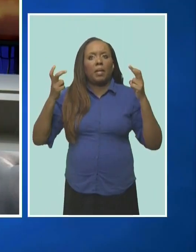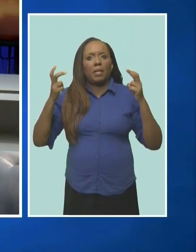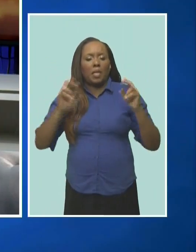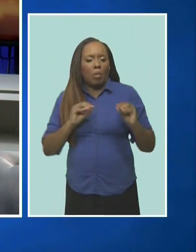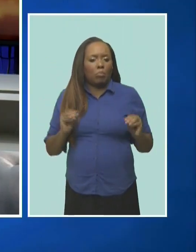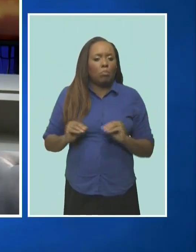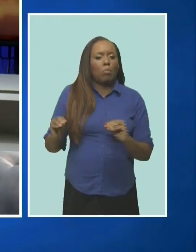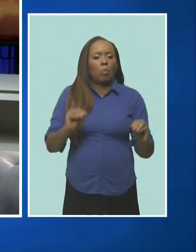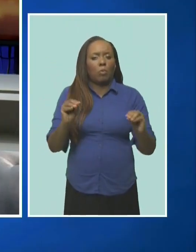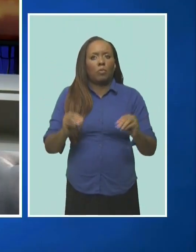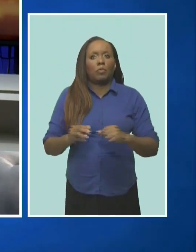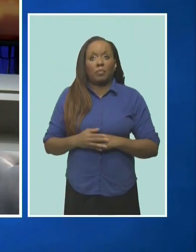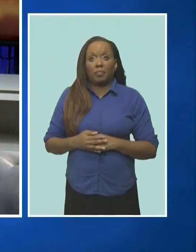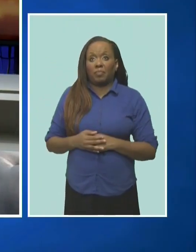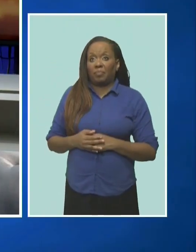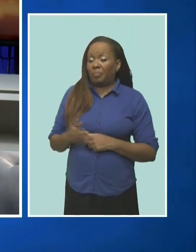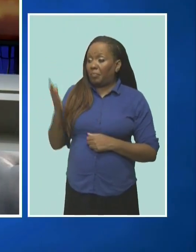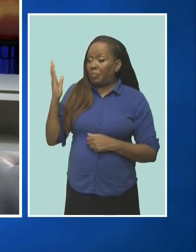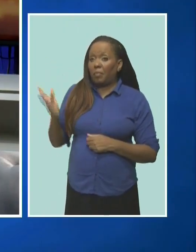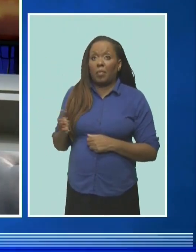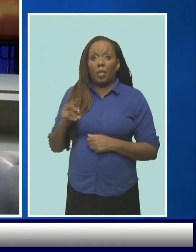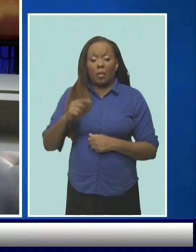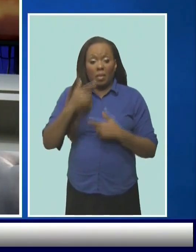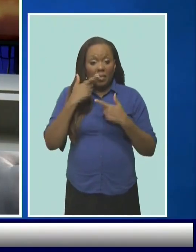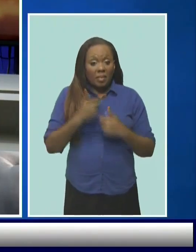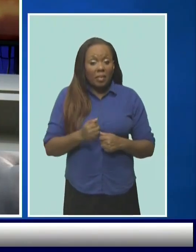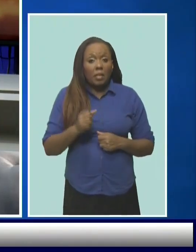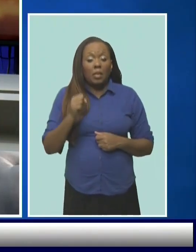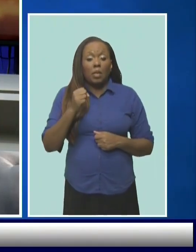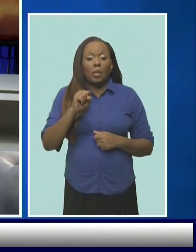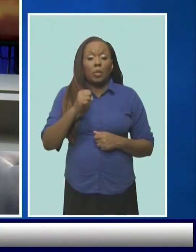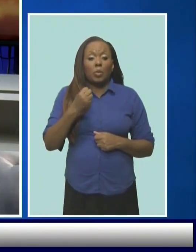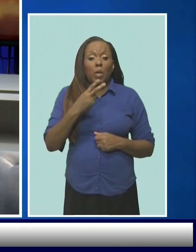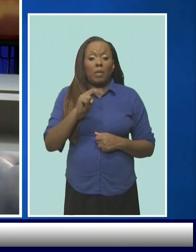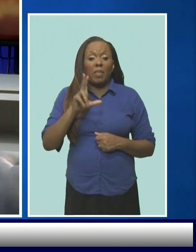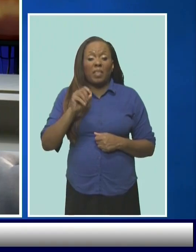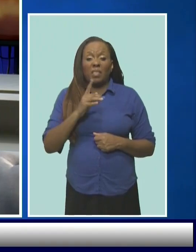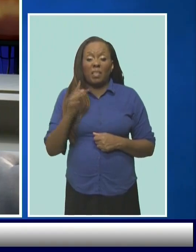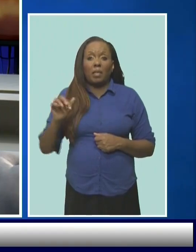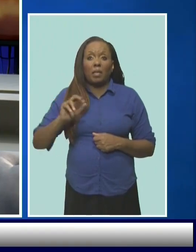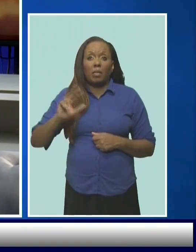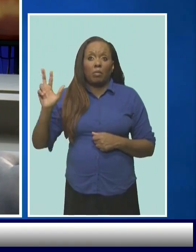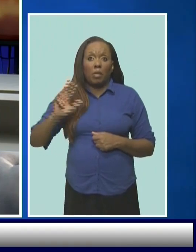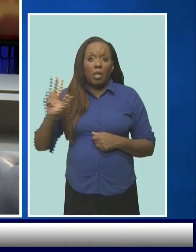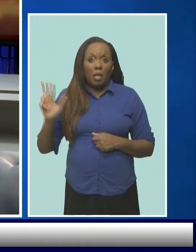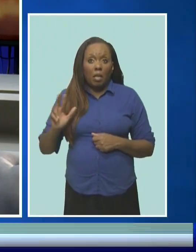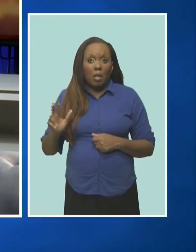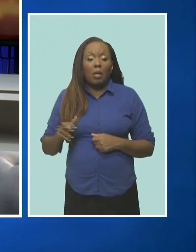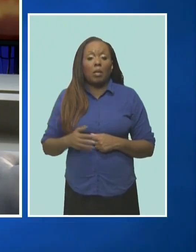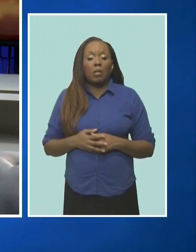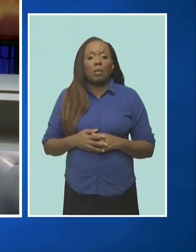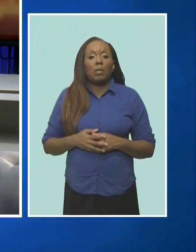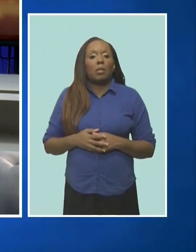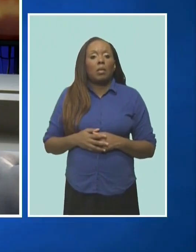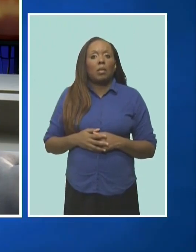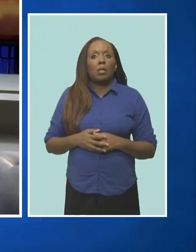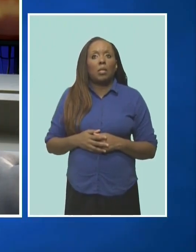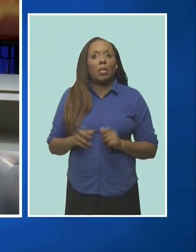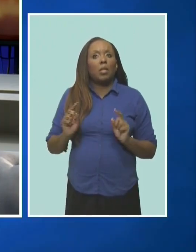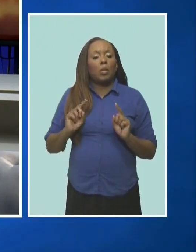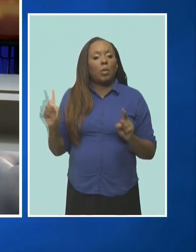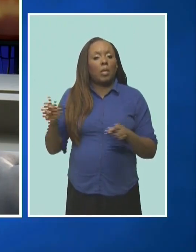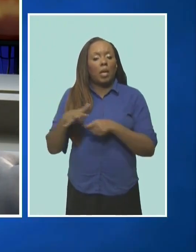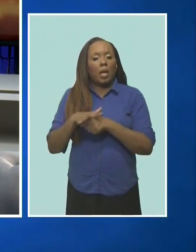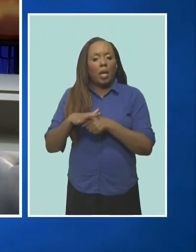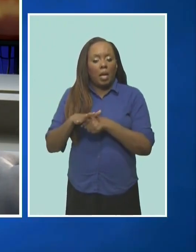Encouraging people, if they're interested in coming out between 12:30 and 3 o'clock. Braemar Court, Dighton in St. Michael, you can come out.